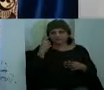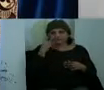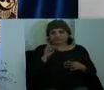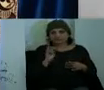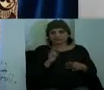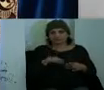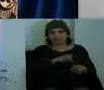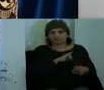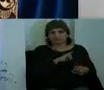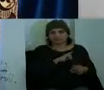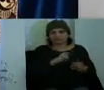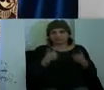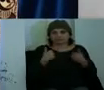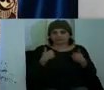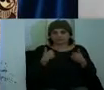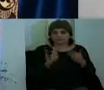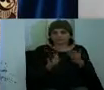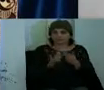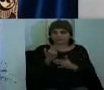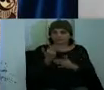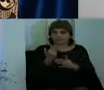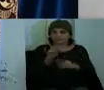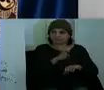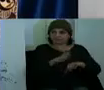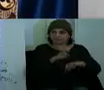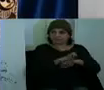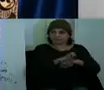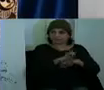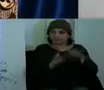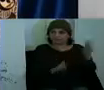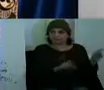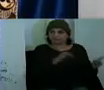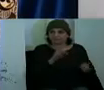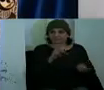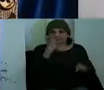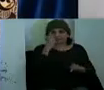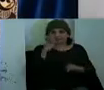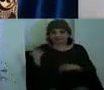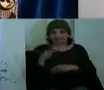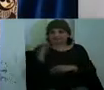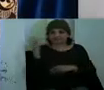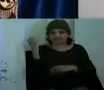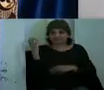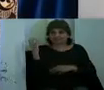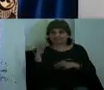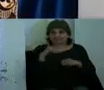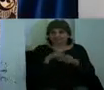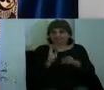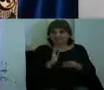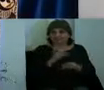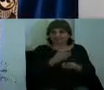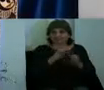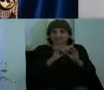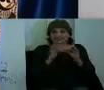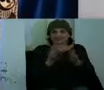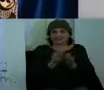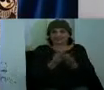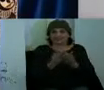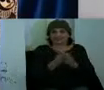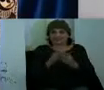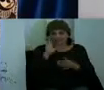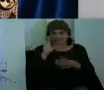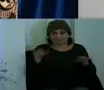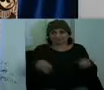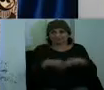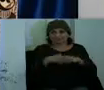have new engaged people from Christmas in our family. Amen. So there's going to be a wedding coming